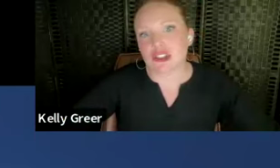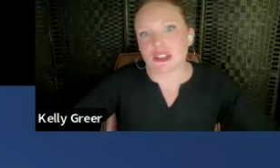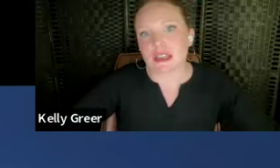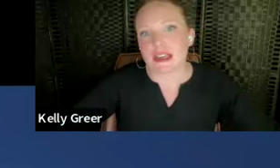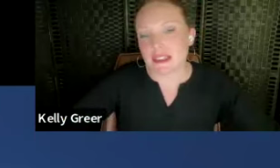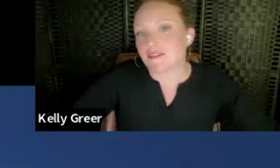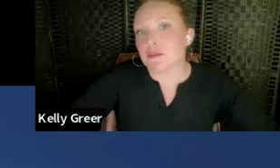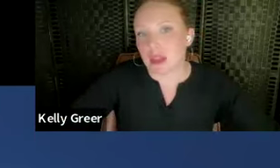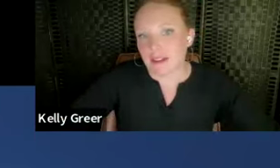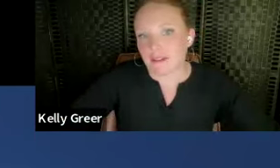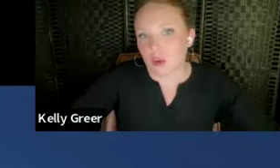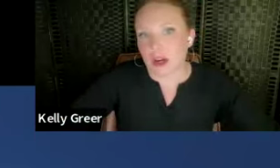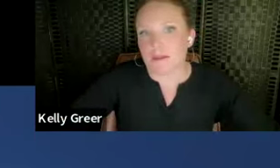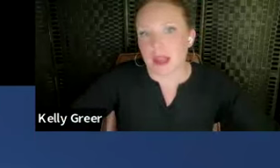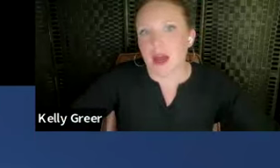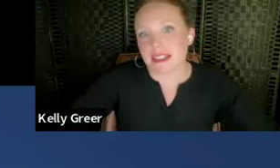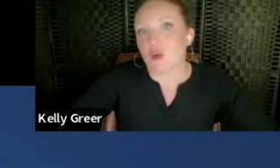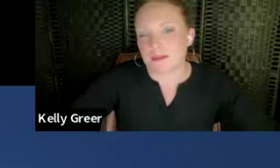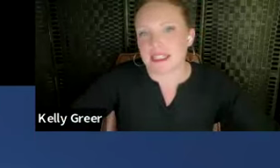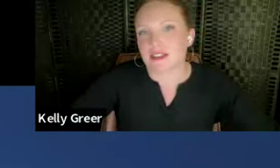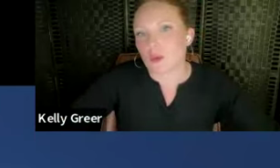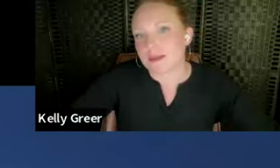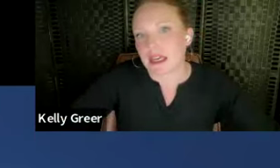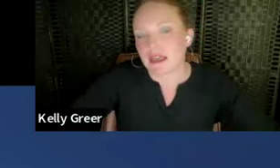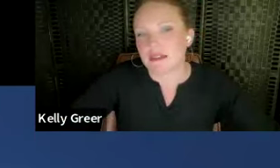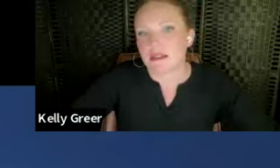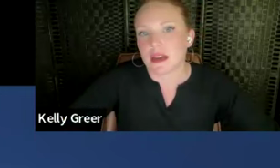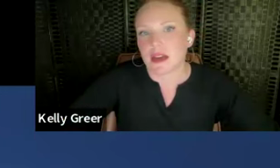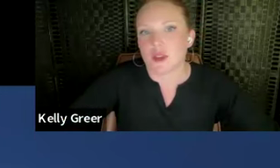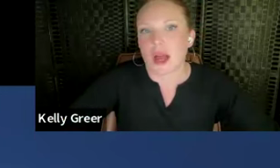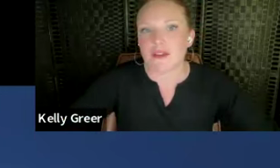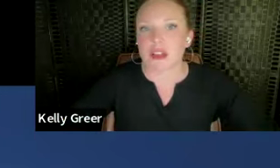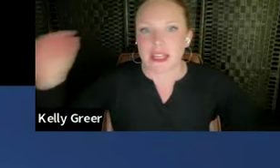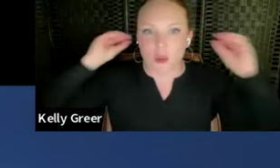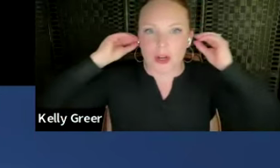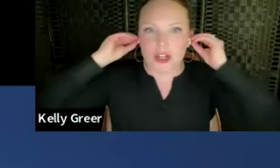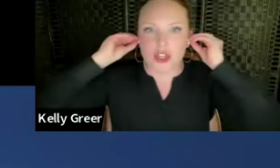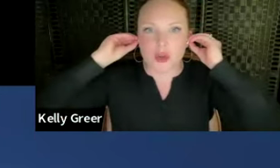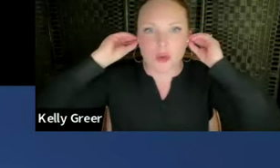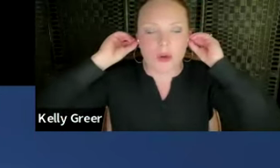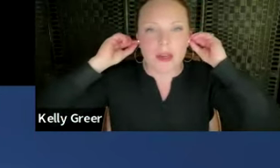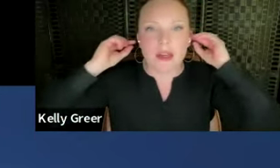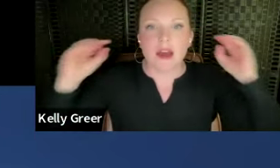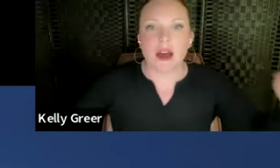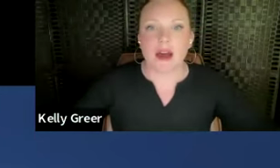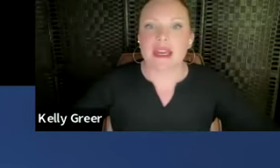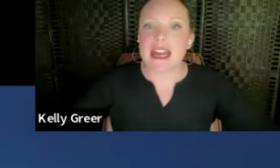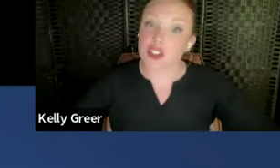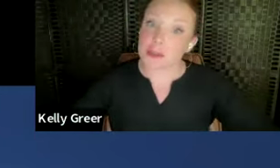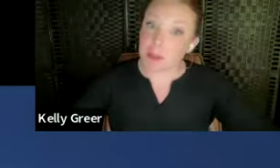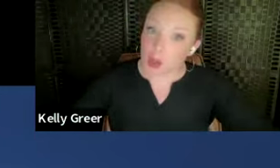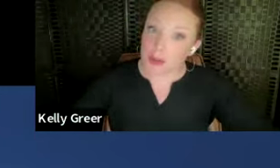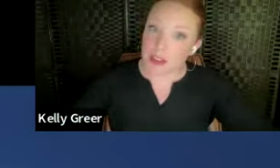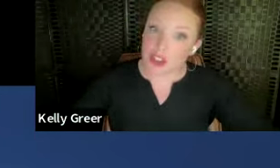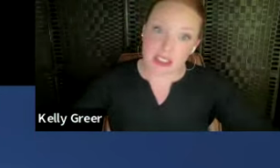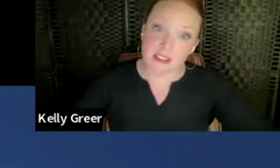is actually, it's a different platform. It's like it's a website. So it'll have a link where you can